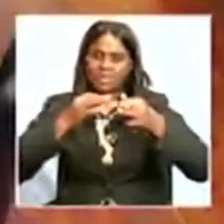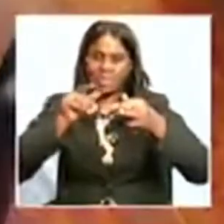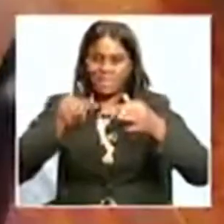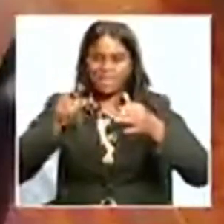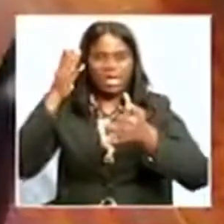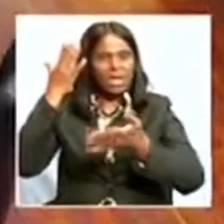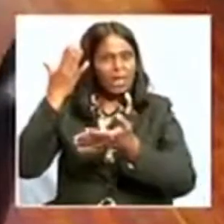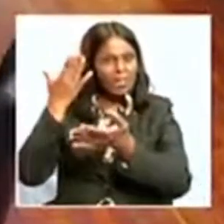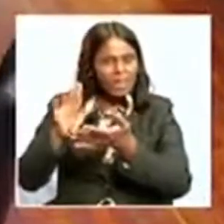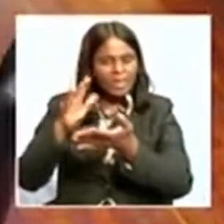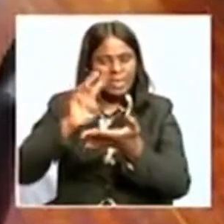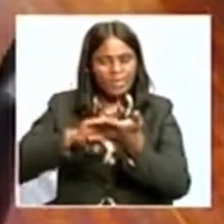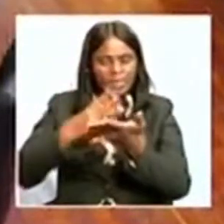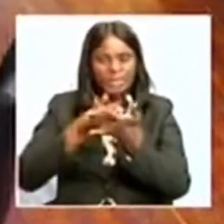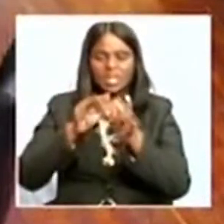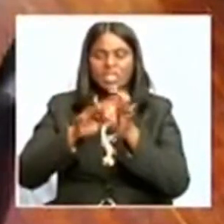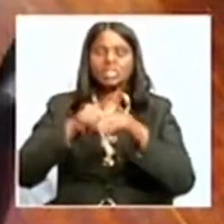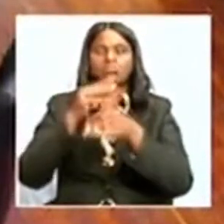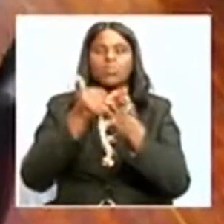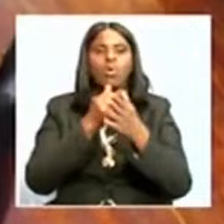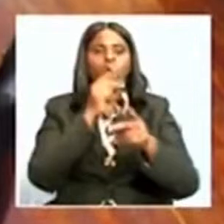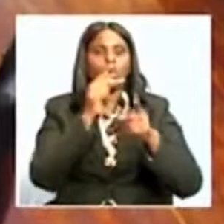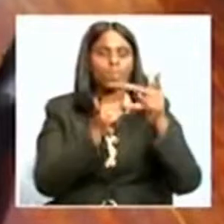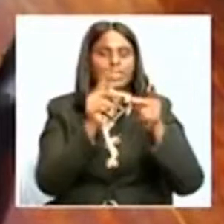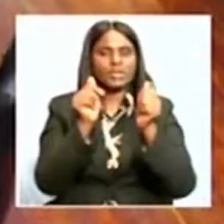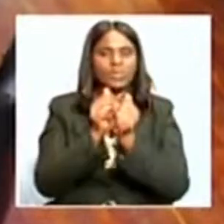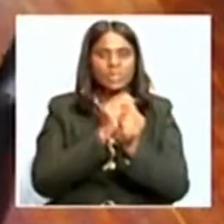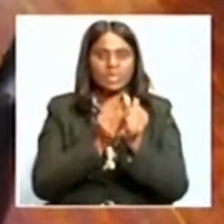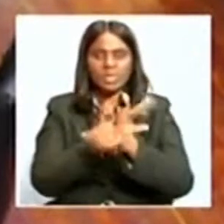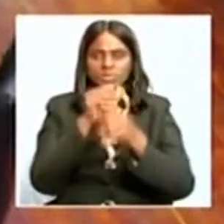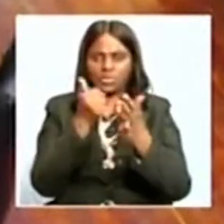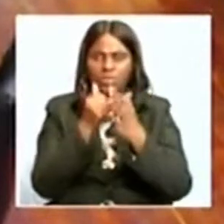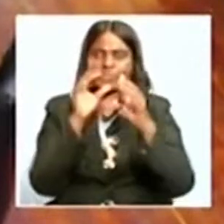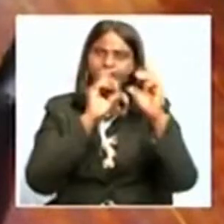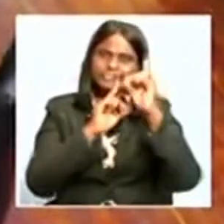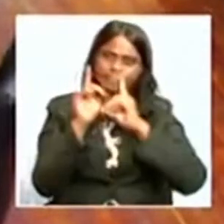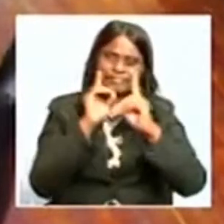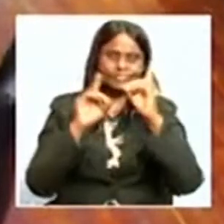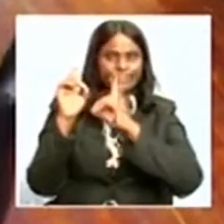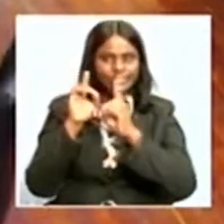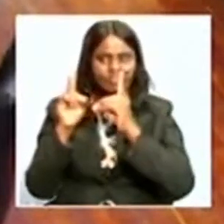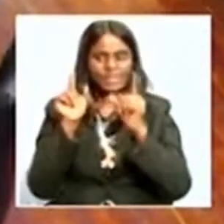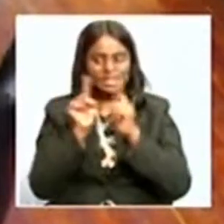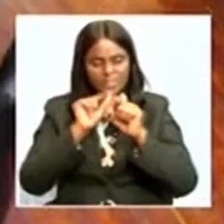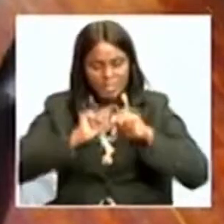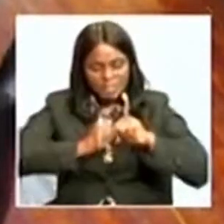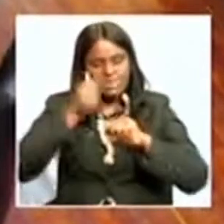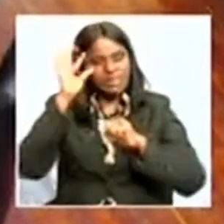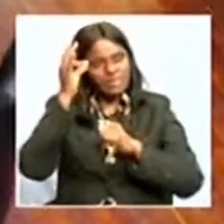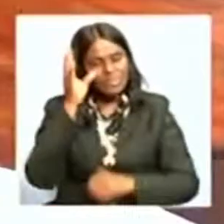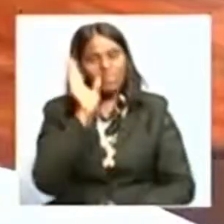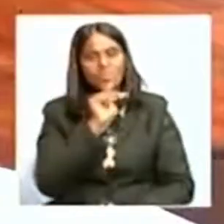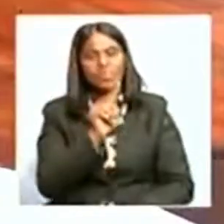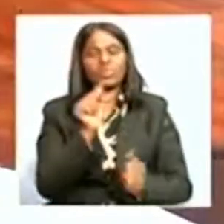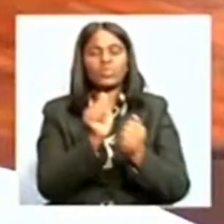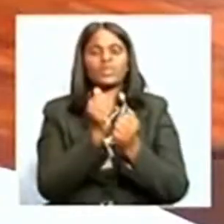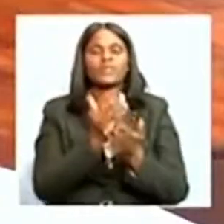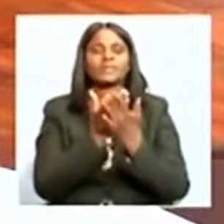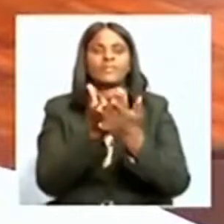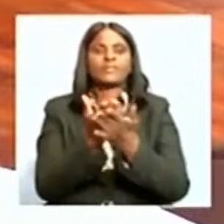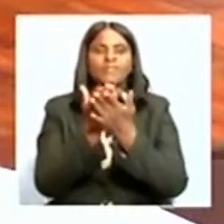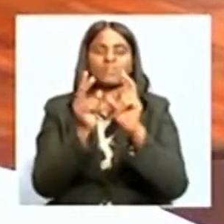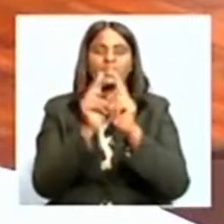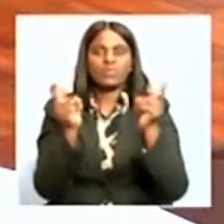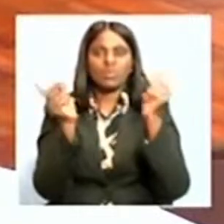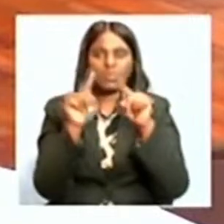permanent witness in the whole of this process. They will be with us throughout our discussions, and we are taking note of these submissions so